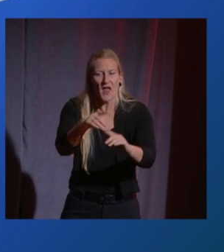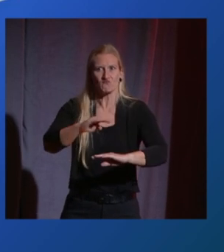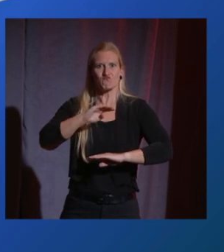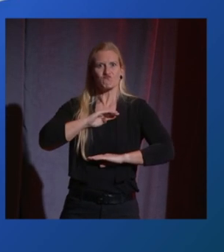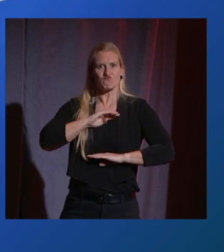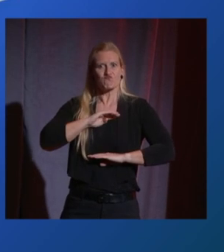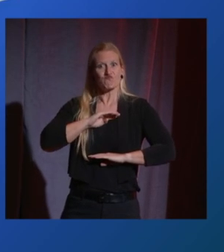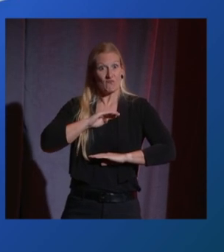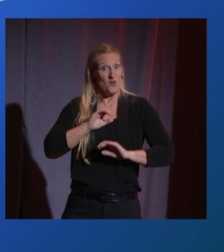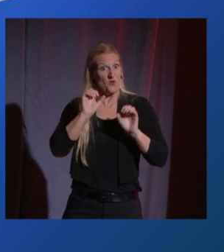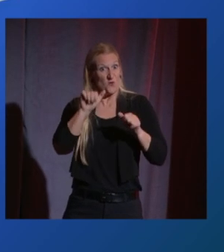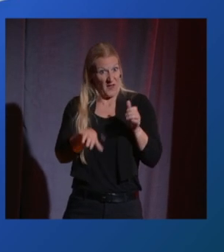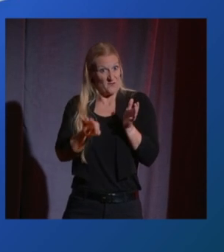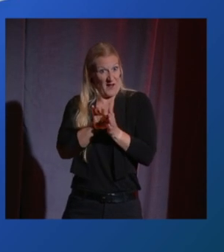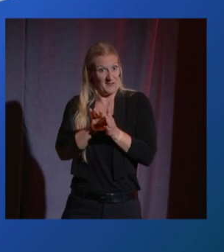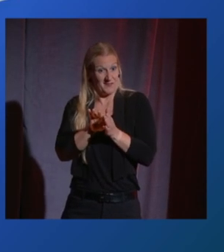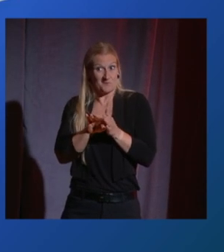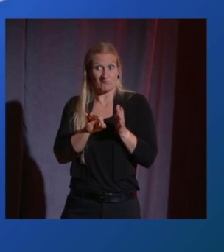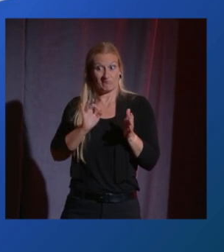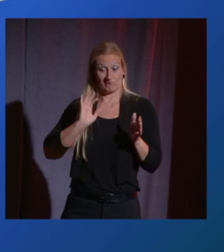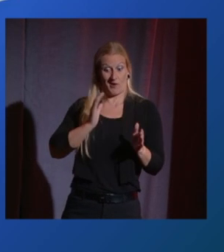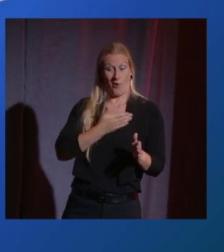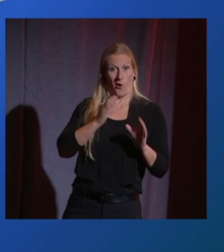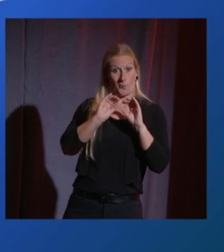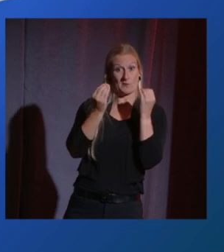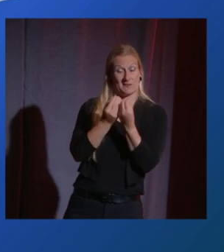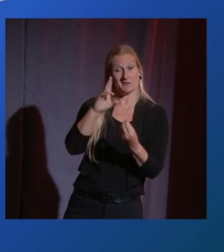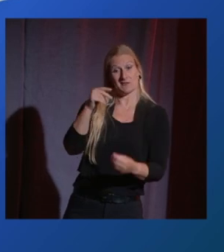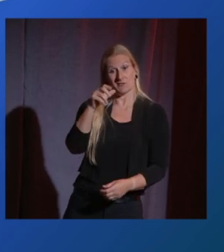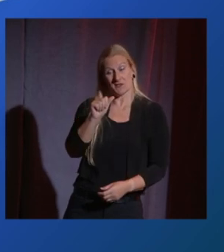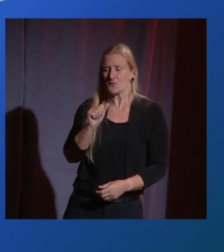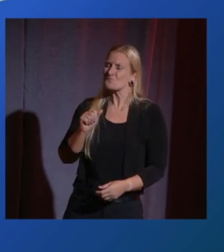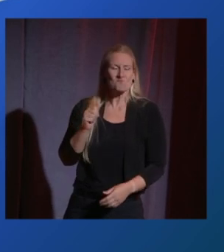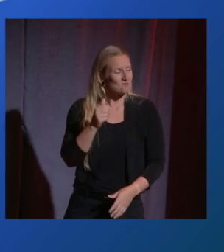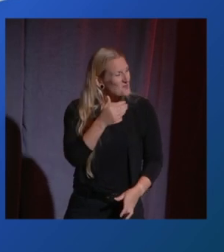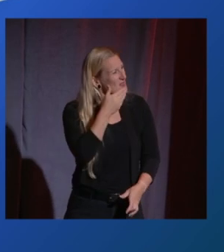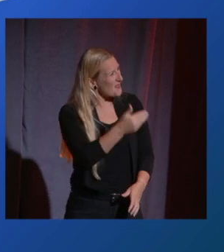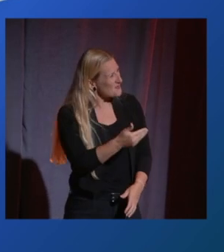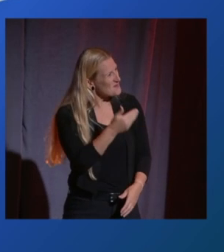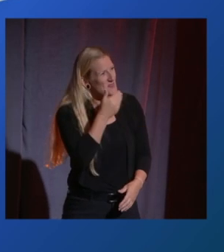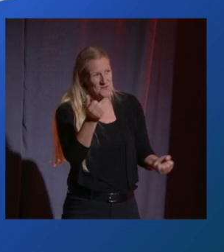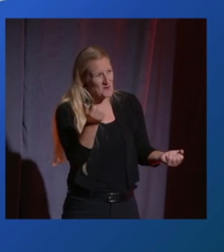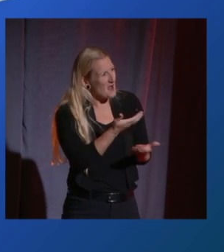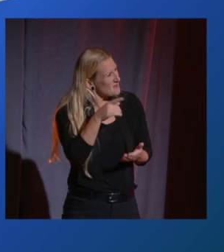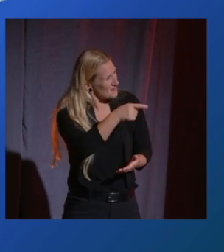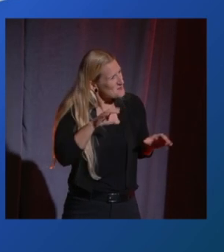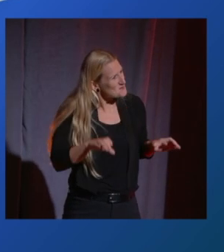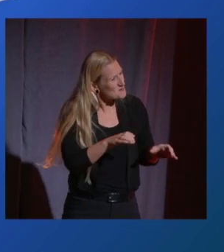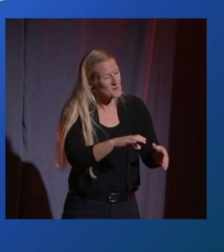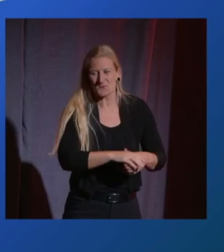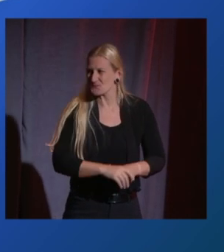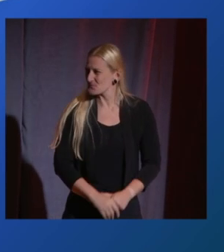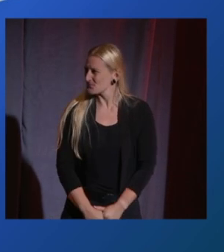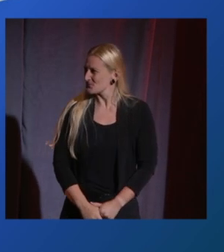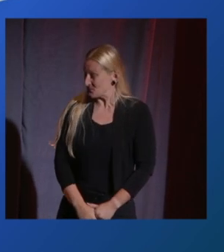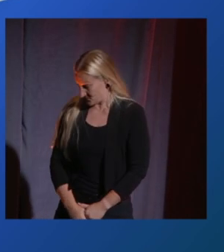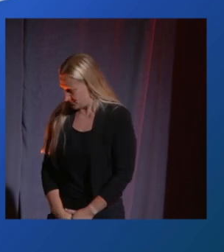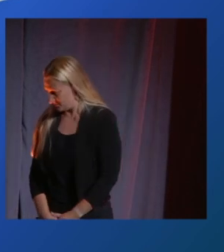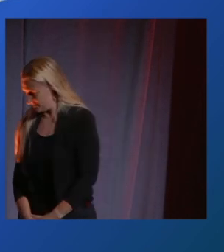in G thank you and thank you for all you do I look at the